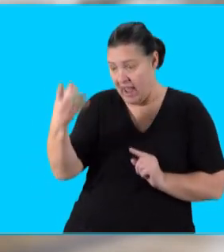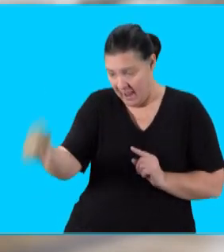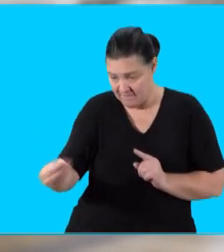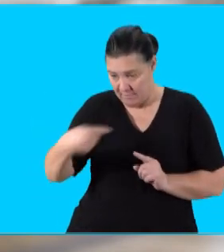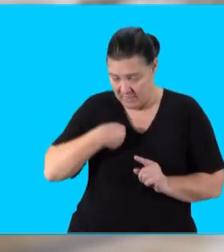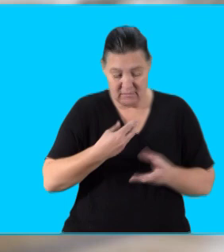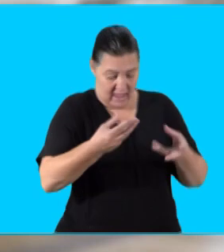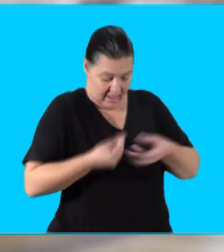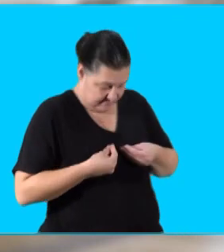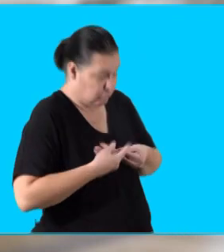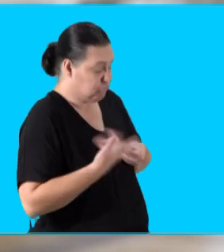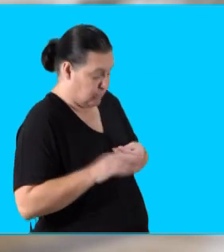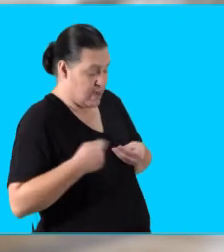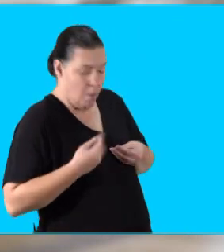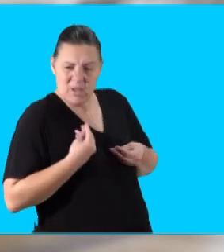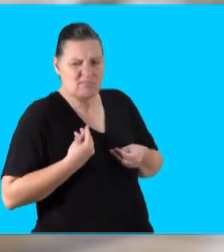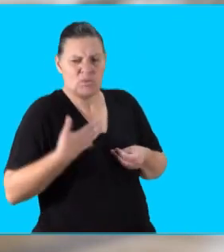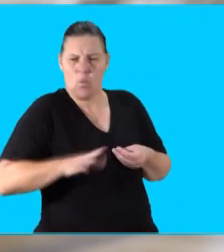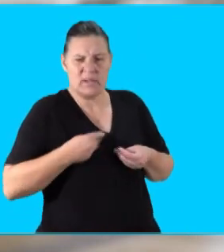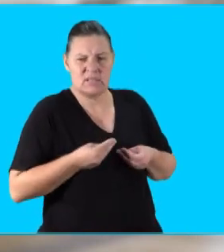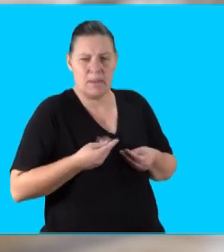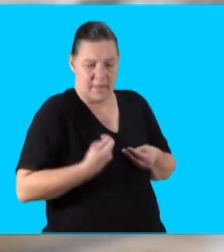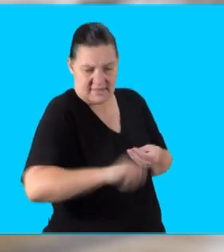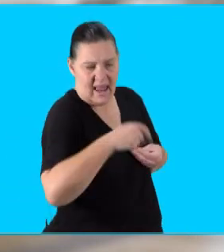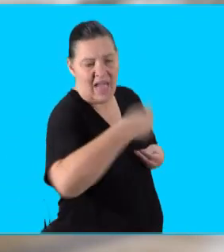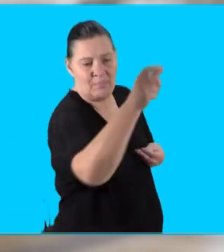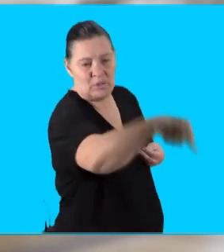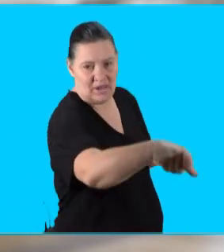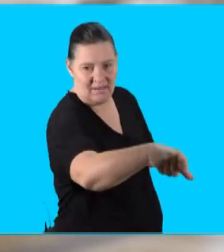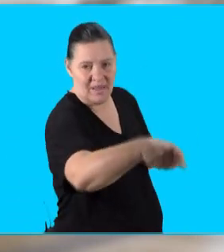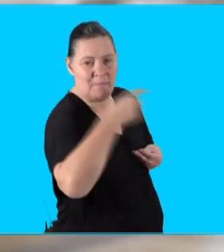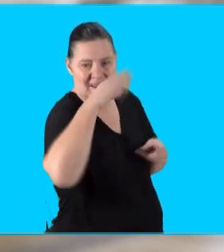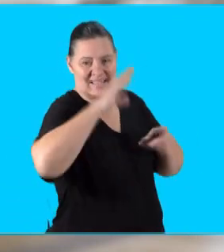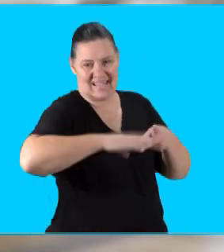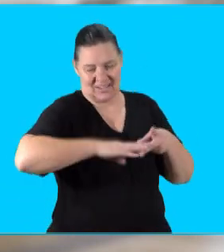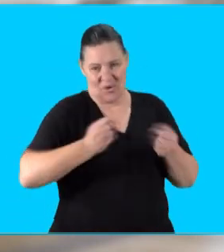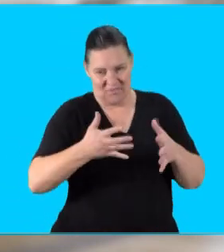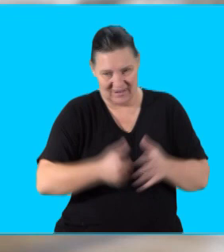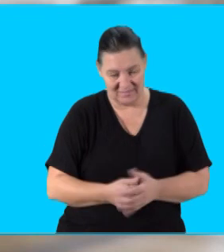be secondary offering. Now, I hope that today's lesson was